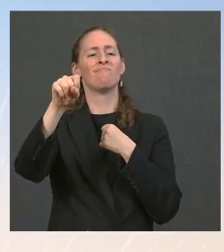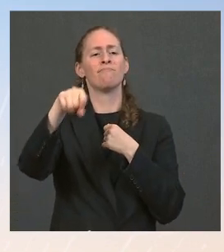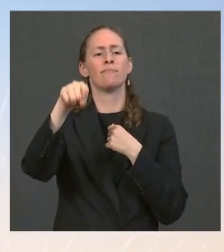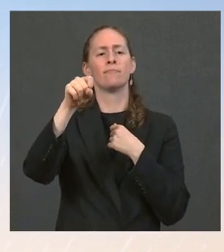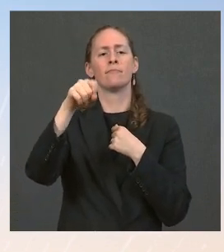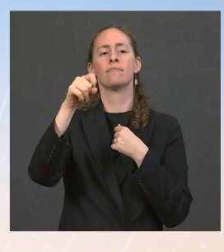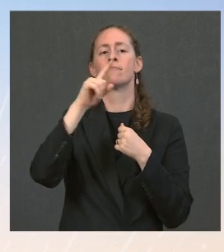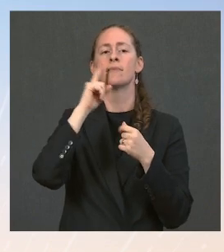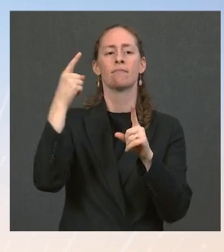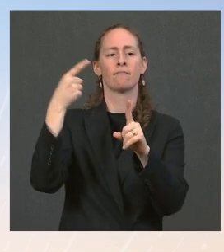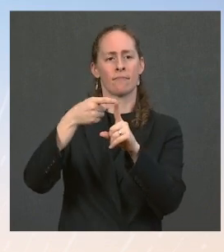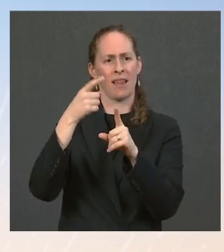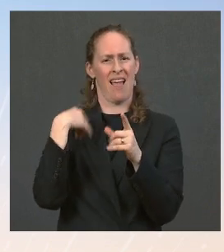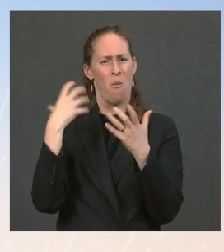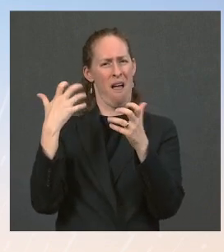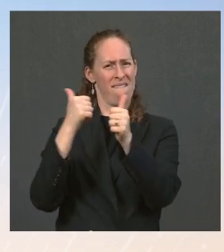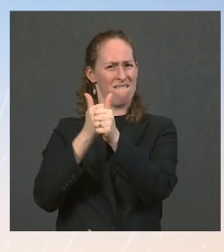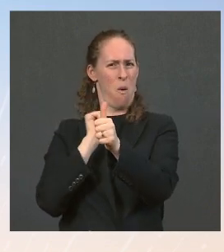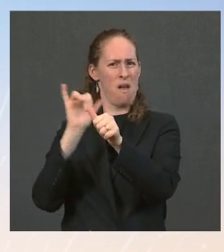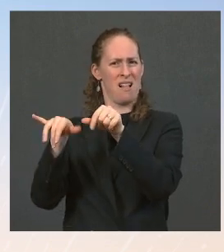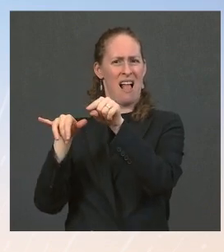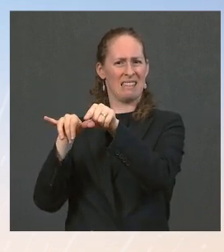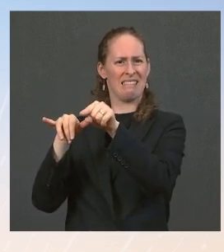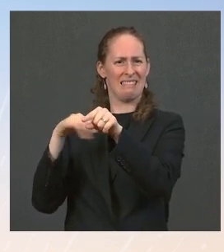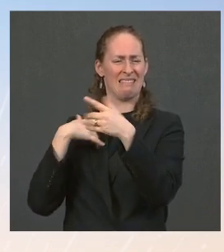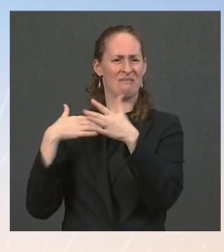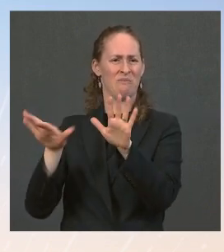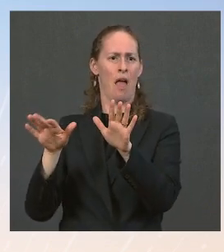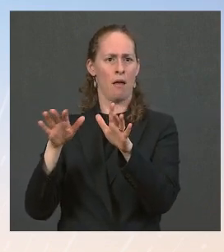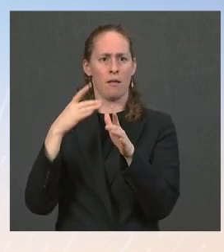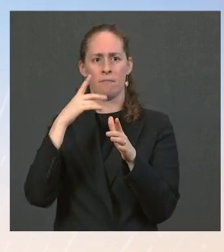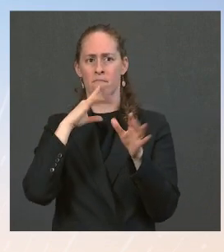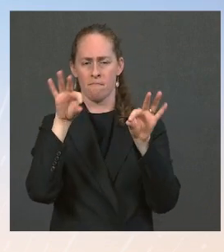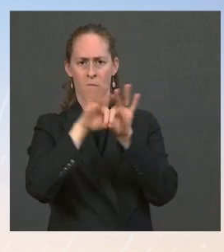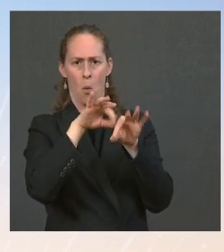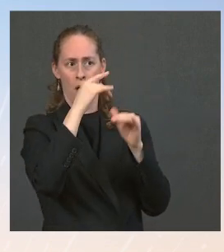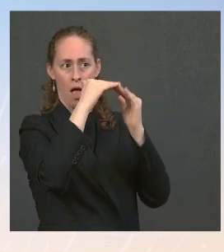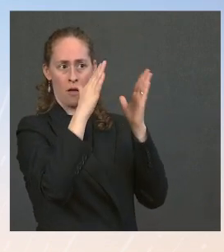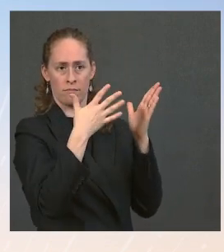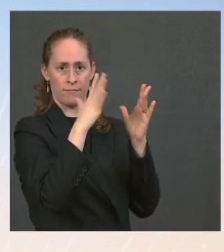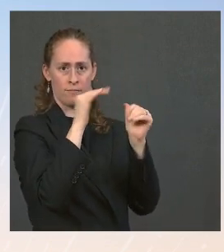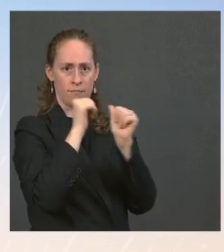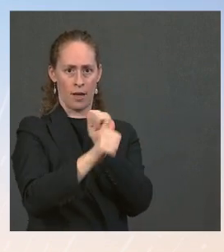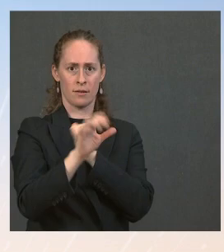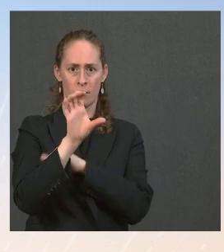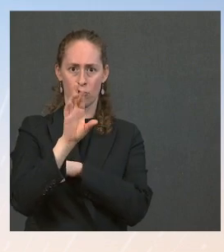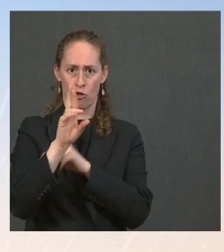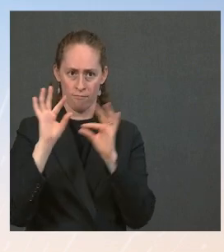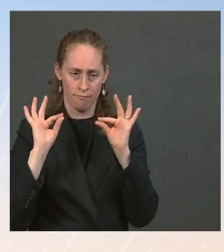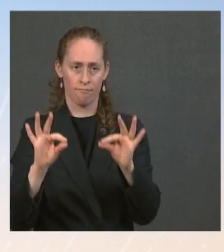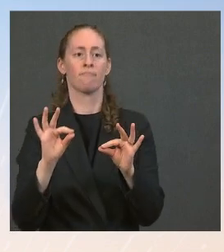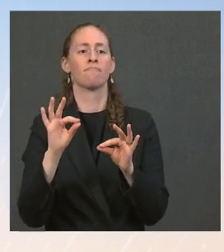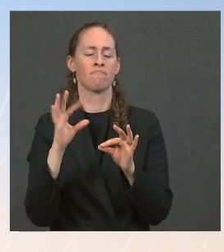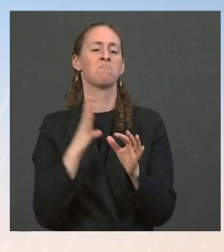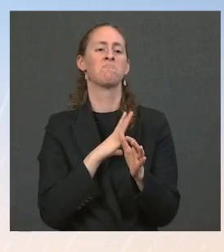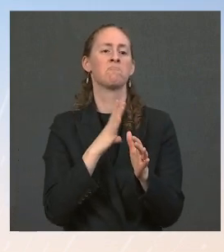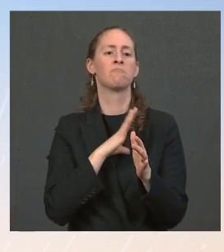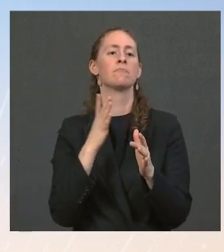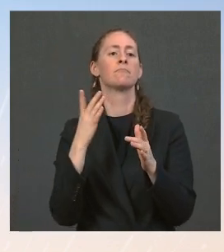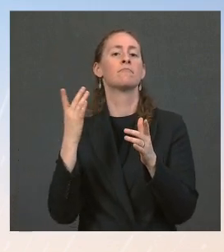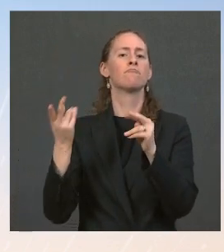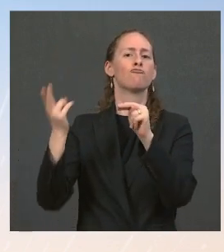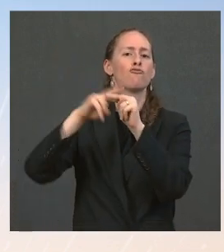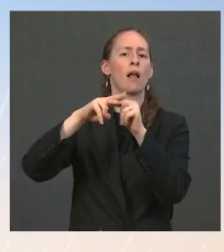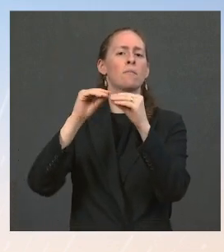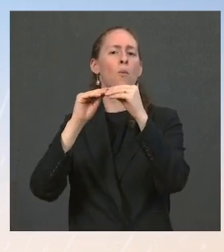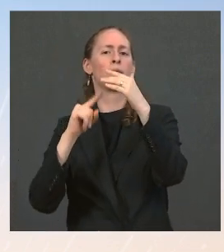preventing that from happening. Obviously, the House passed the CR including raising the debt limit attached. The Senate could pass